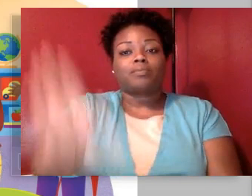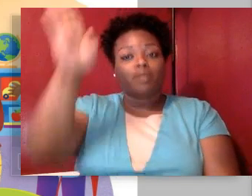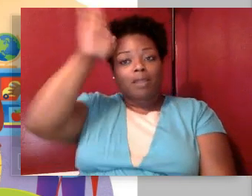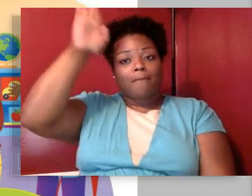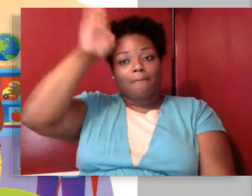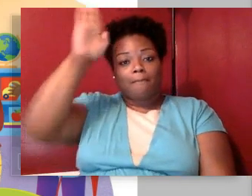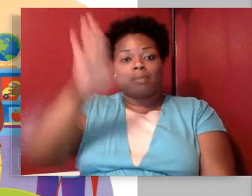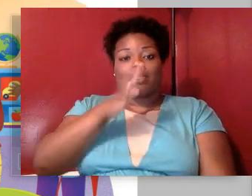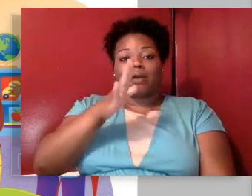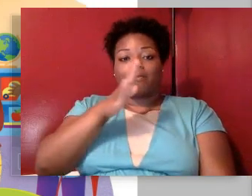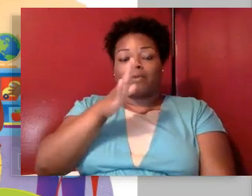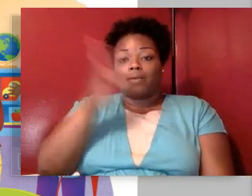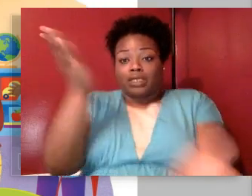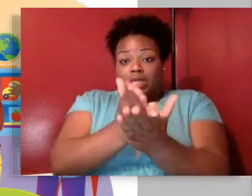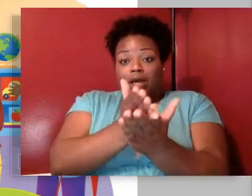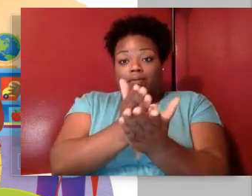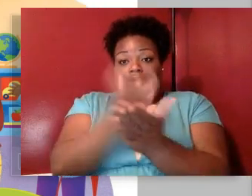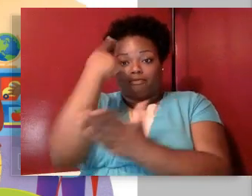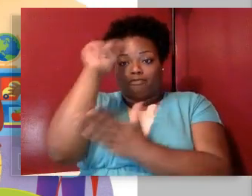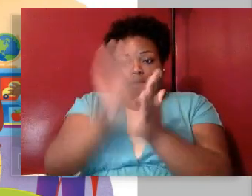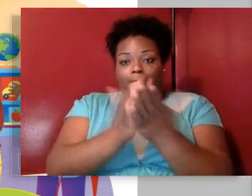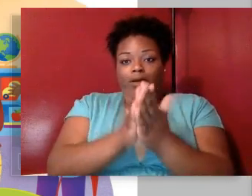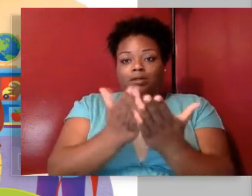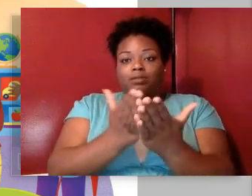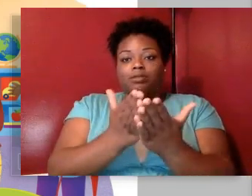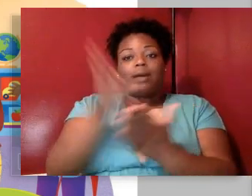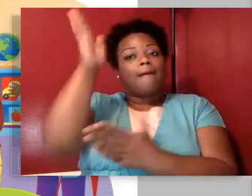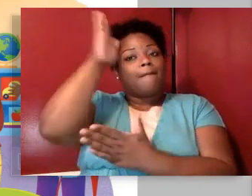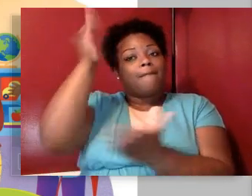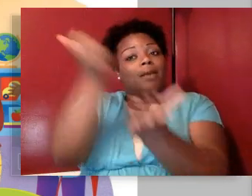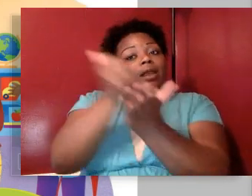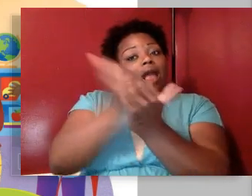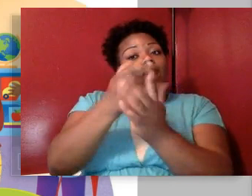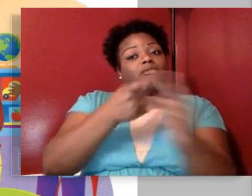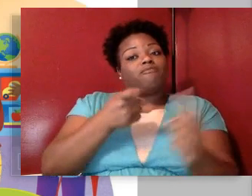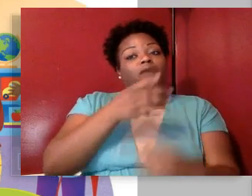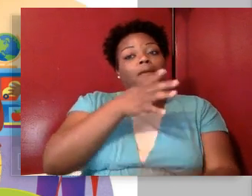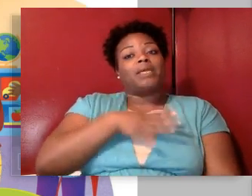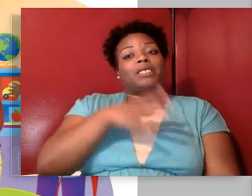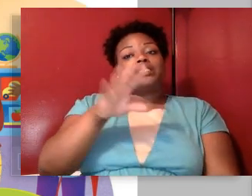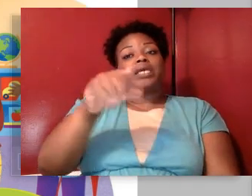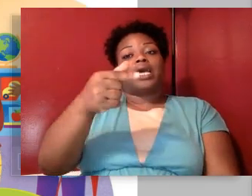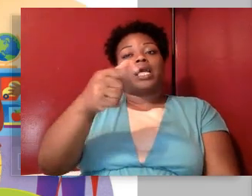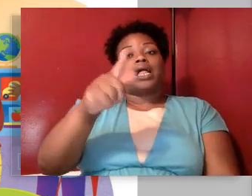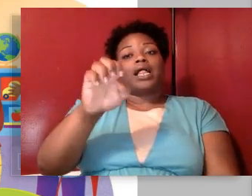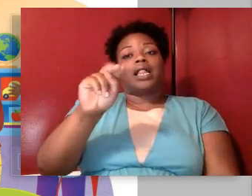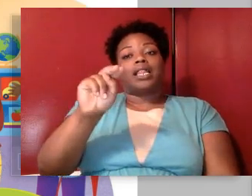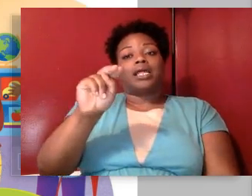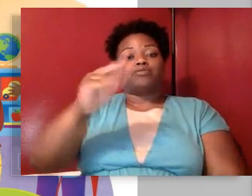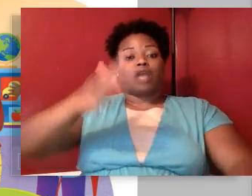Ben and Mom stop for books. Ben can get help from Miss Glenn. Glad job.